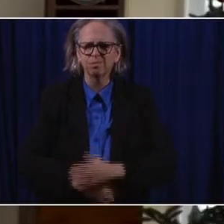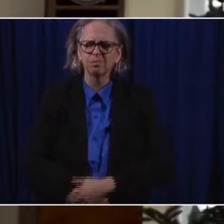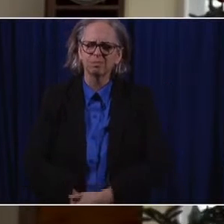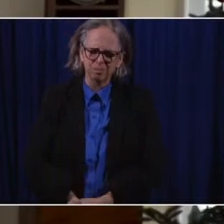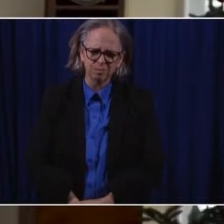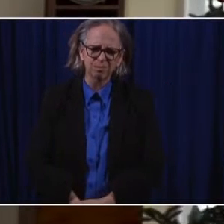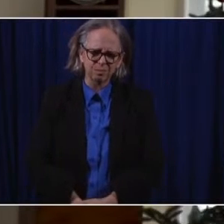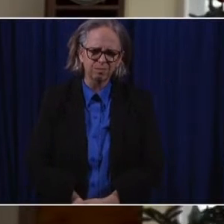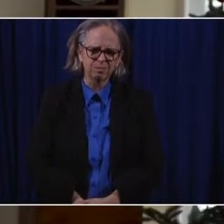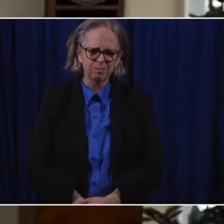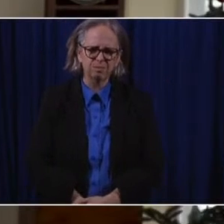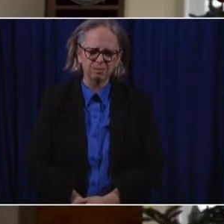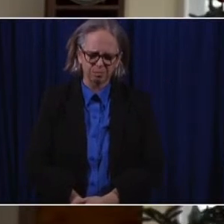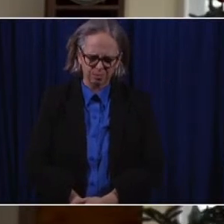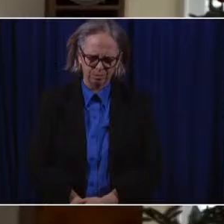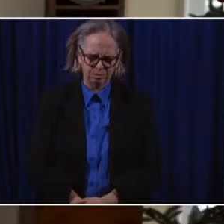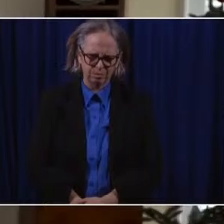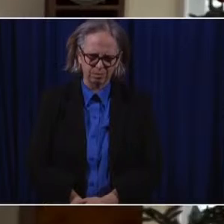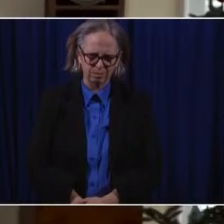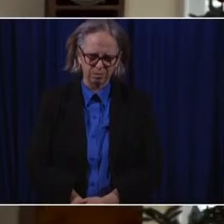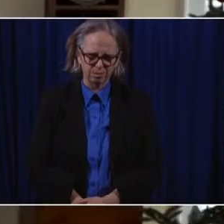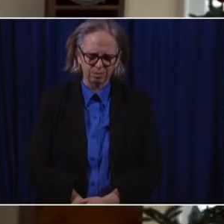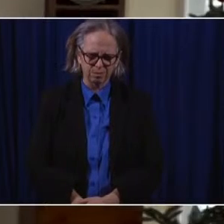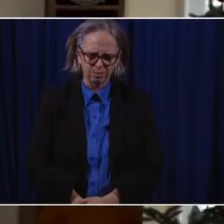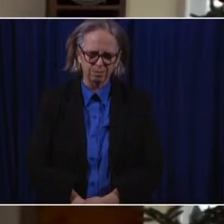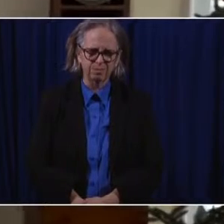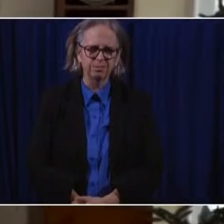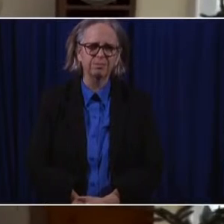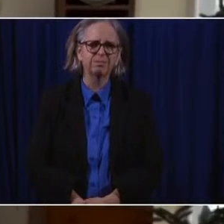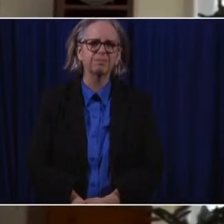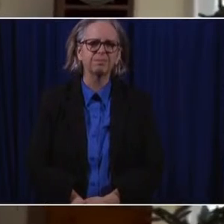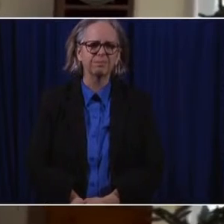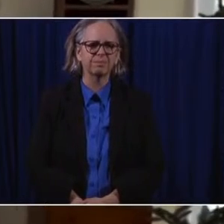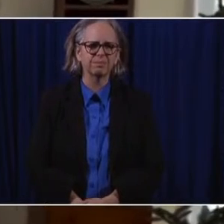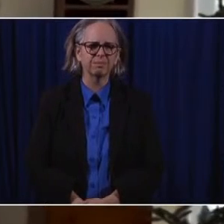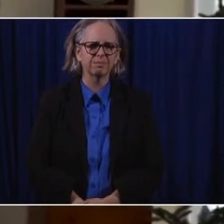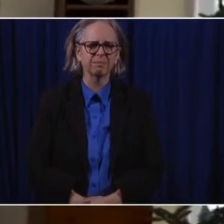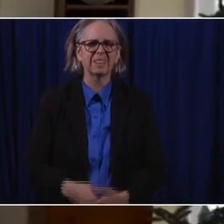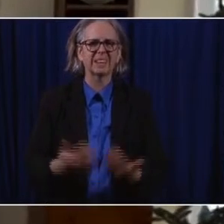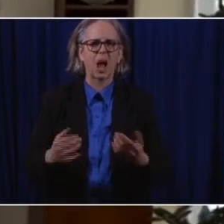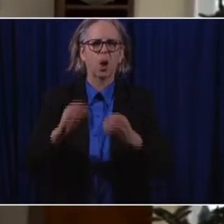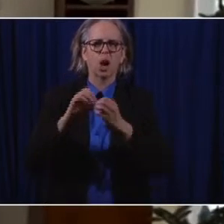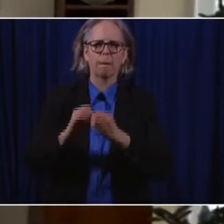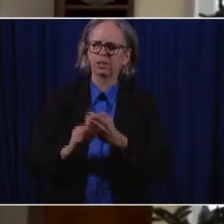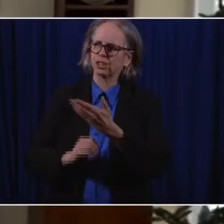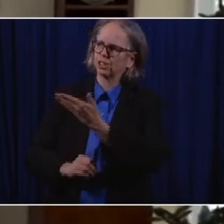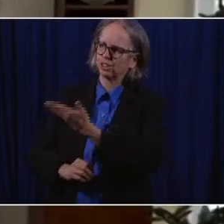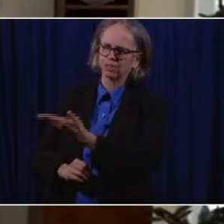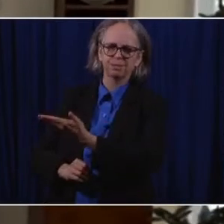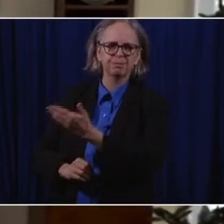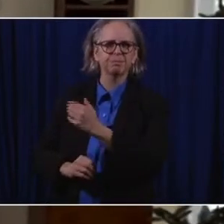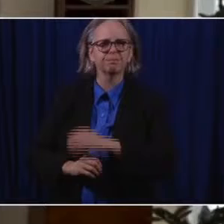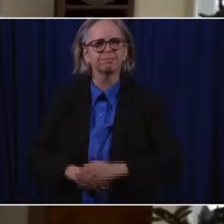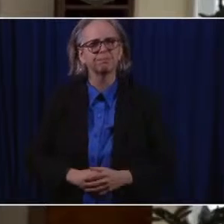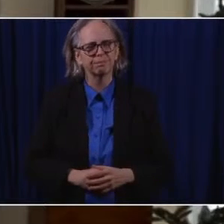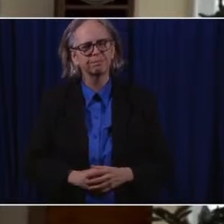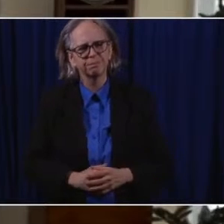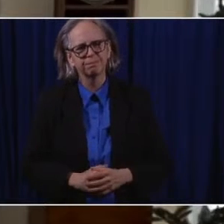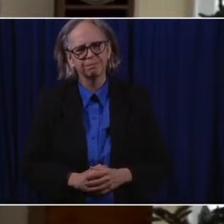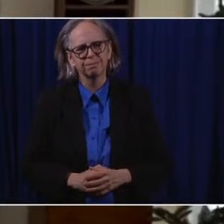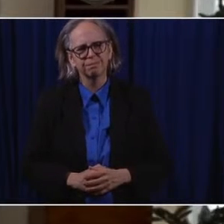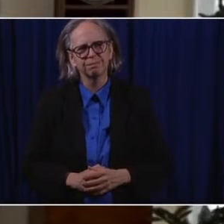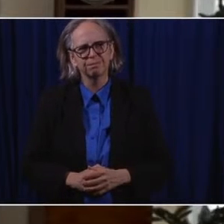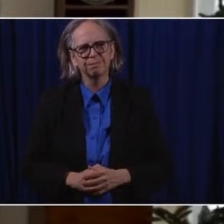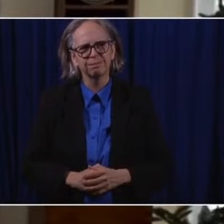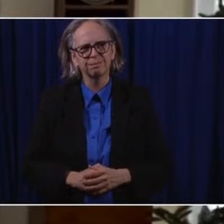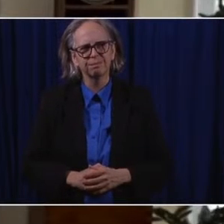Eric, let's go to the data report for today. And one thing we would